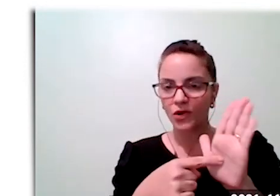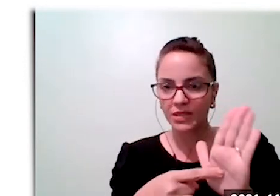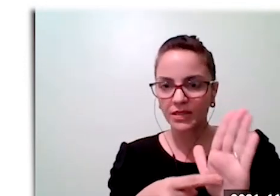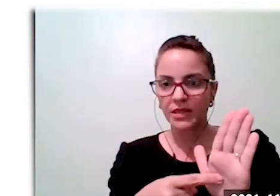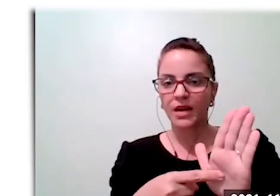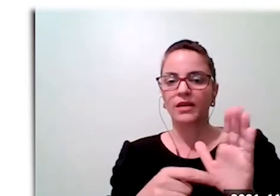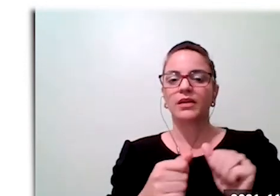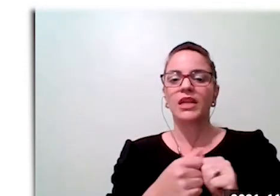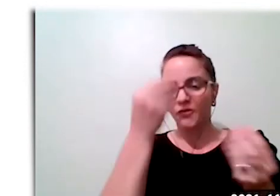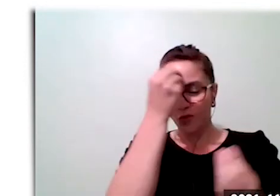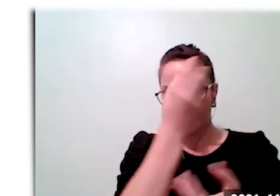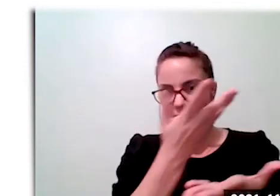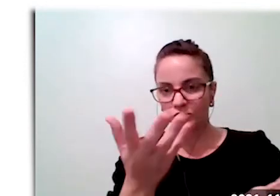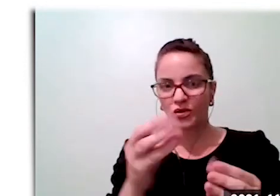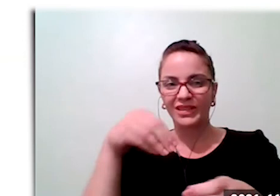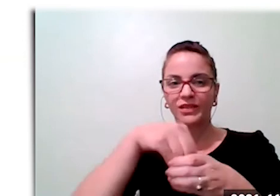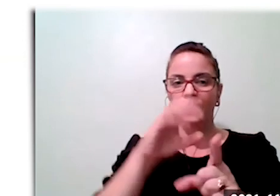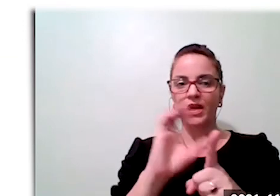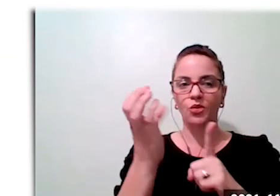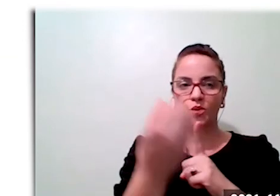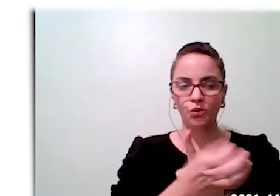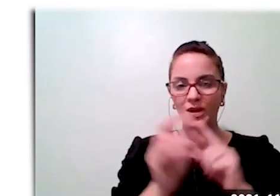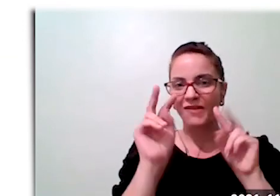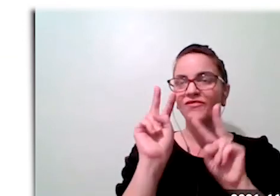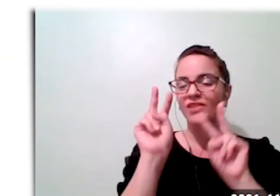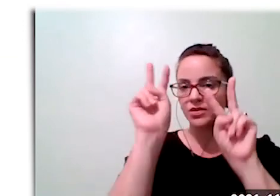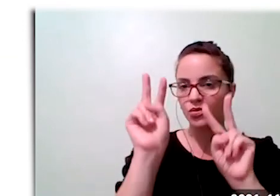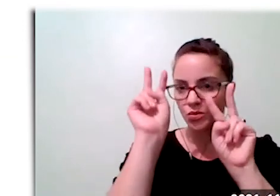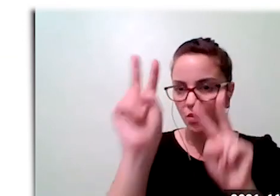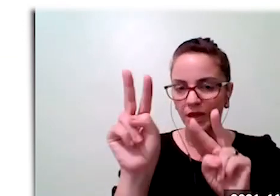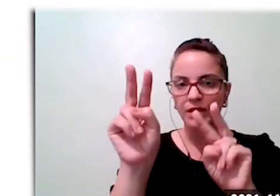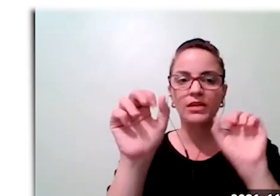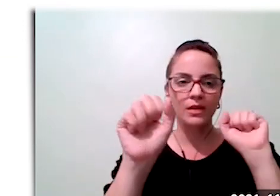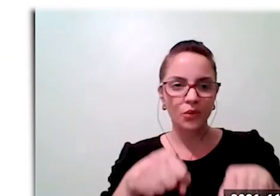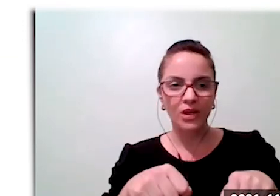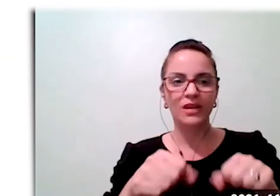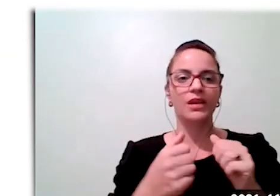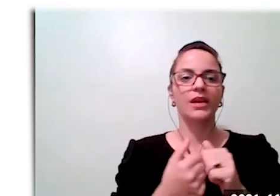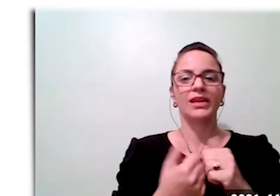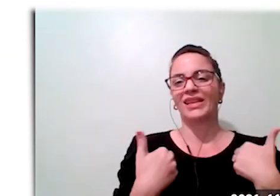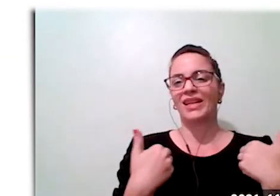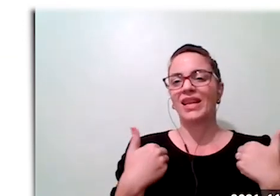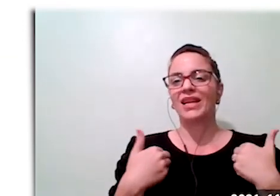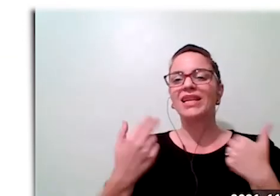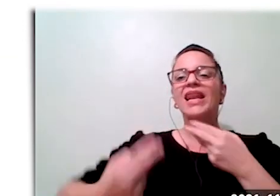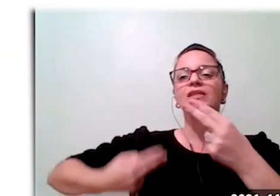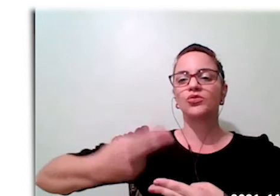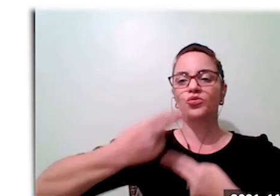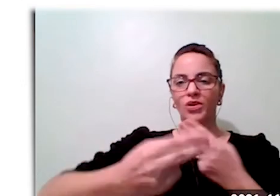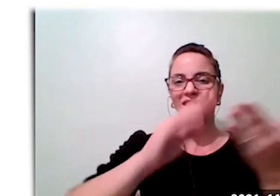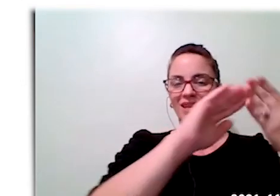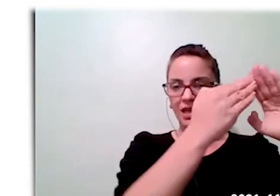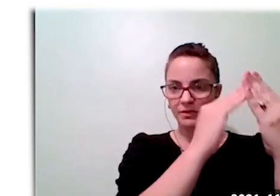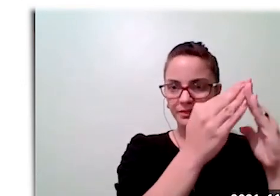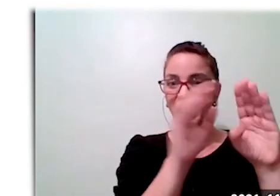visual culture that defines the capital's historical complex. The organization of the pieces in every